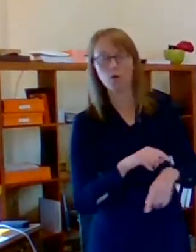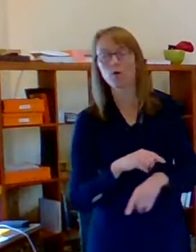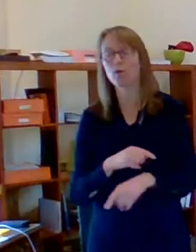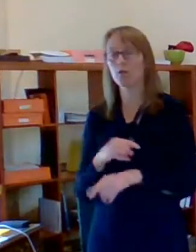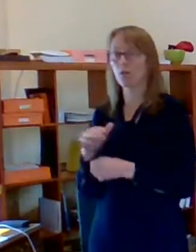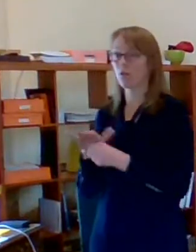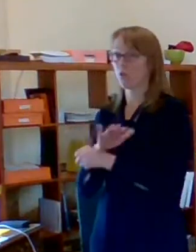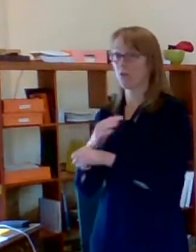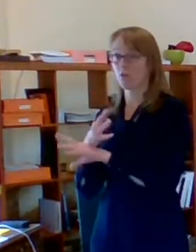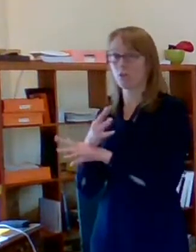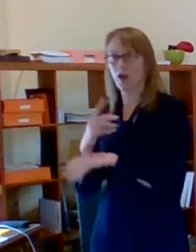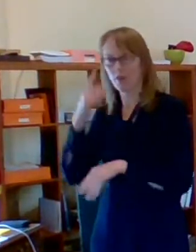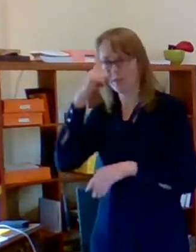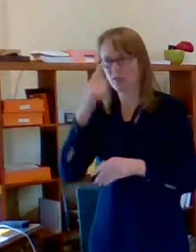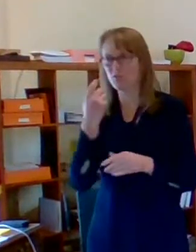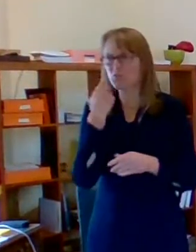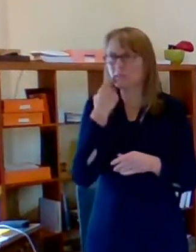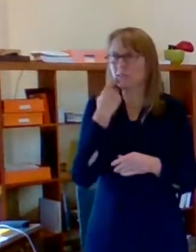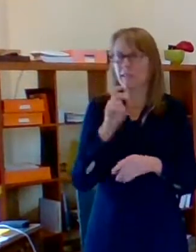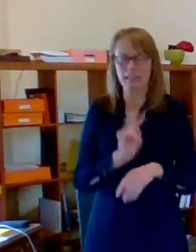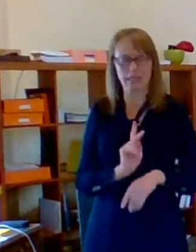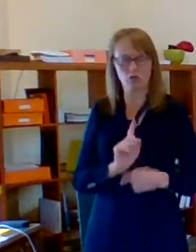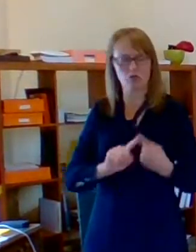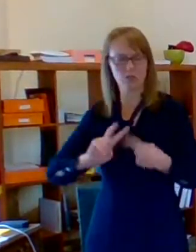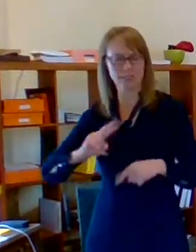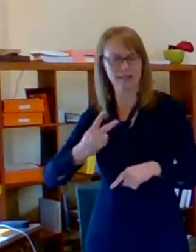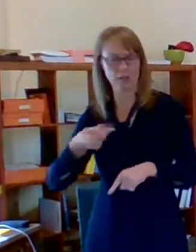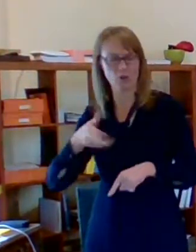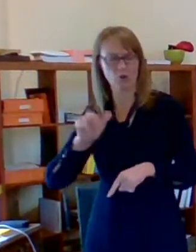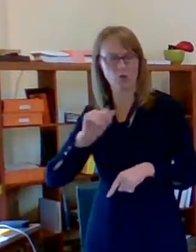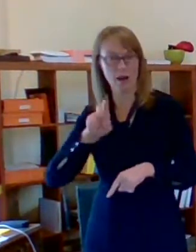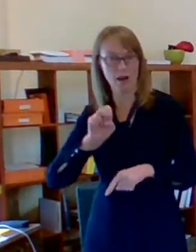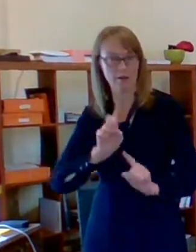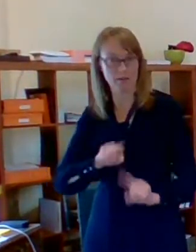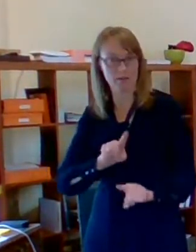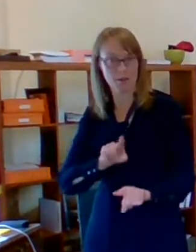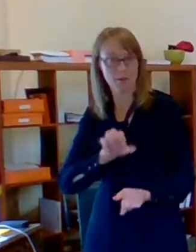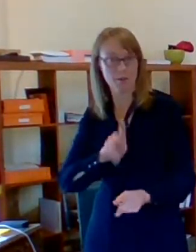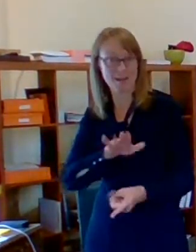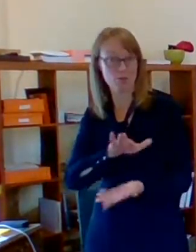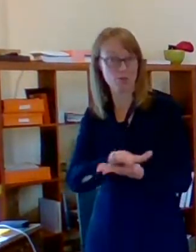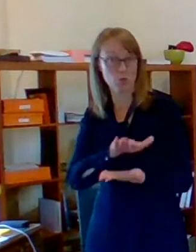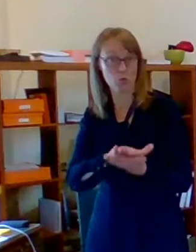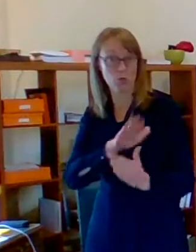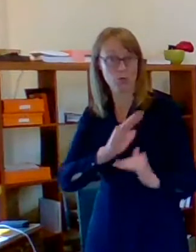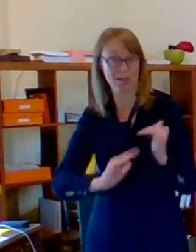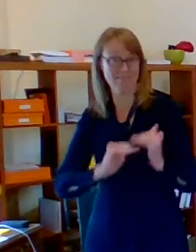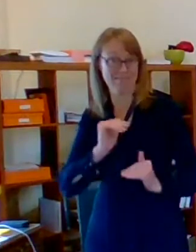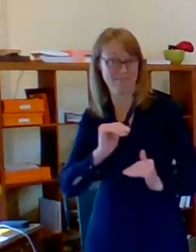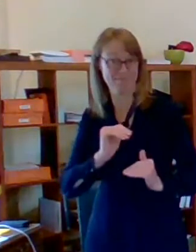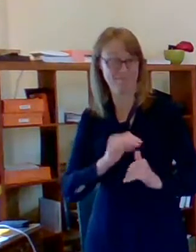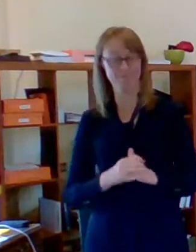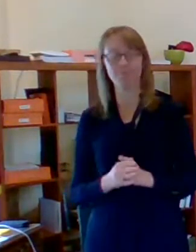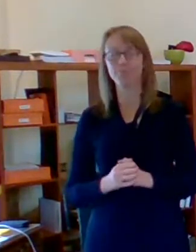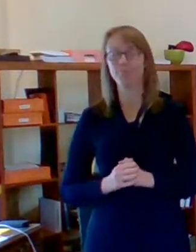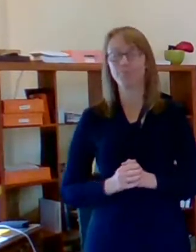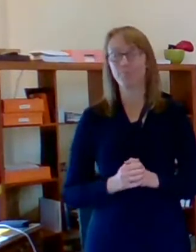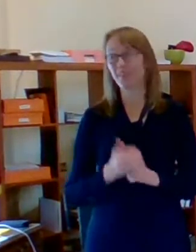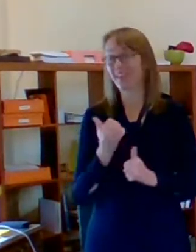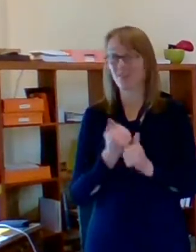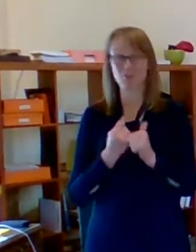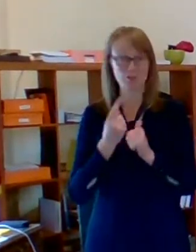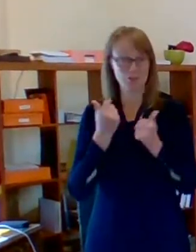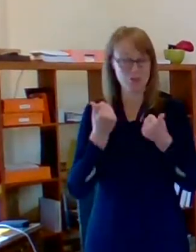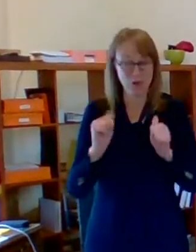through second grade. I believe it was last week. So everybody's trying to find their way. We know that there's a